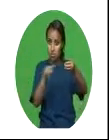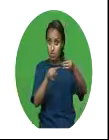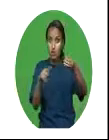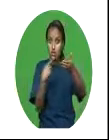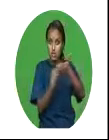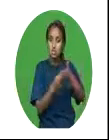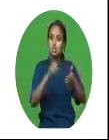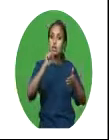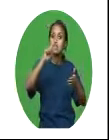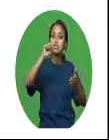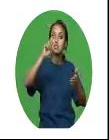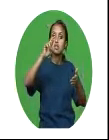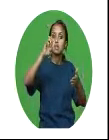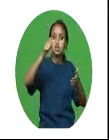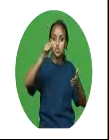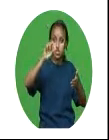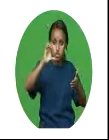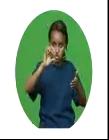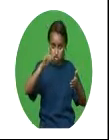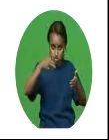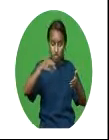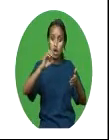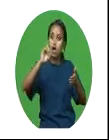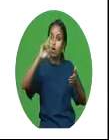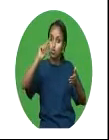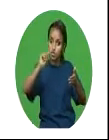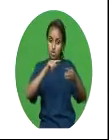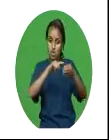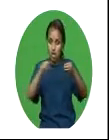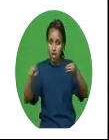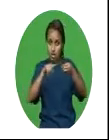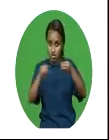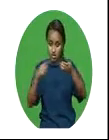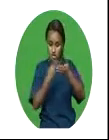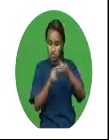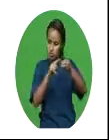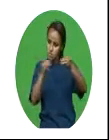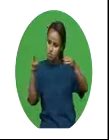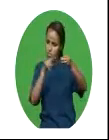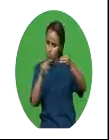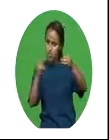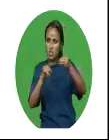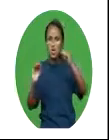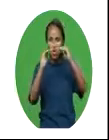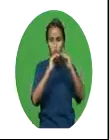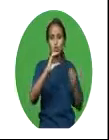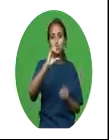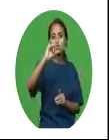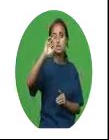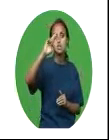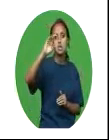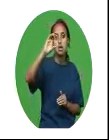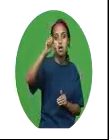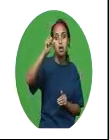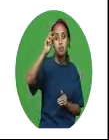stretch-out lines. The length of these lines is equal to the circumference of the